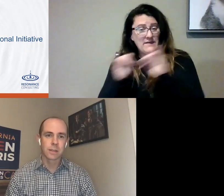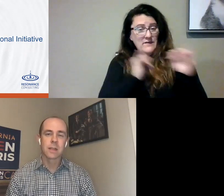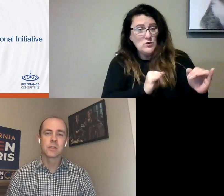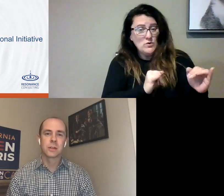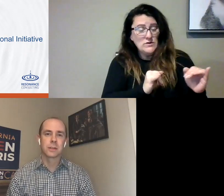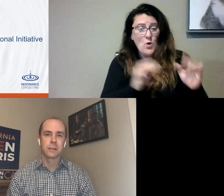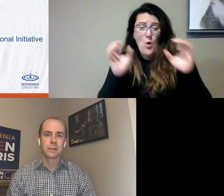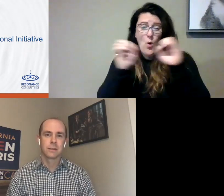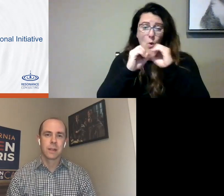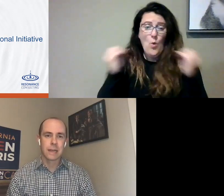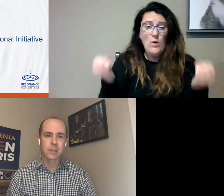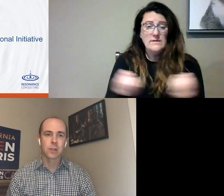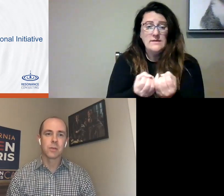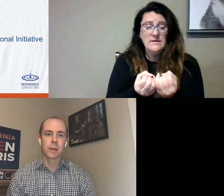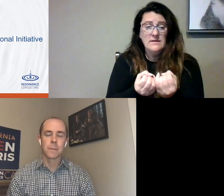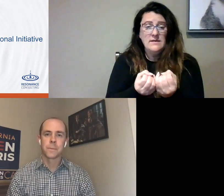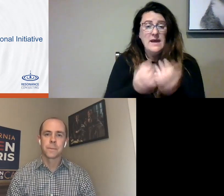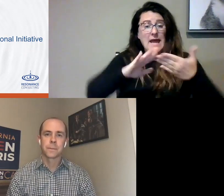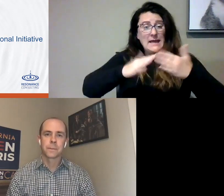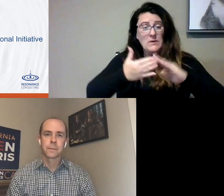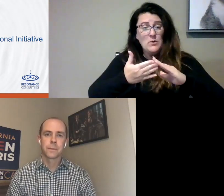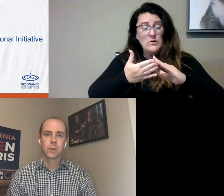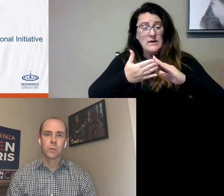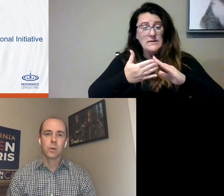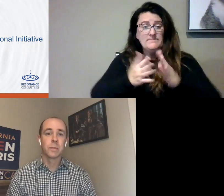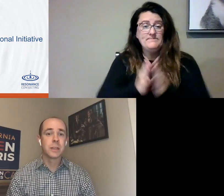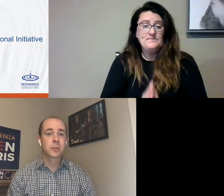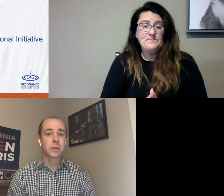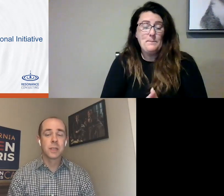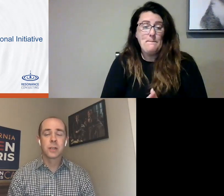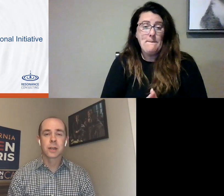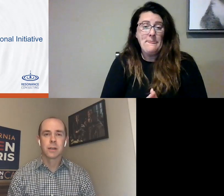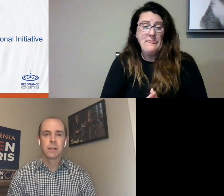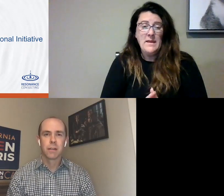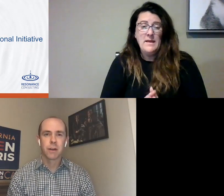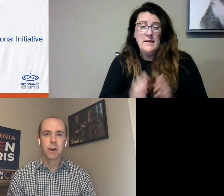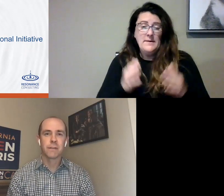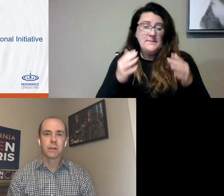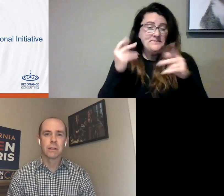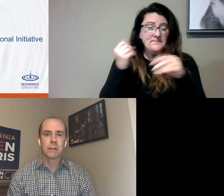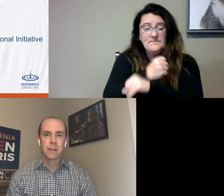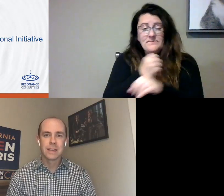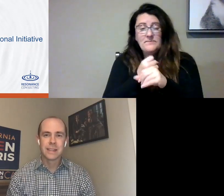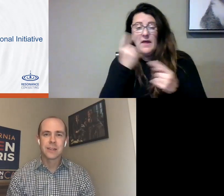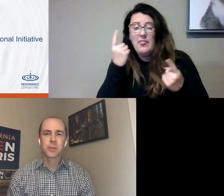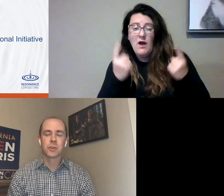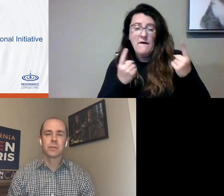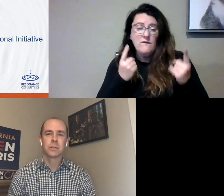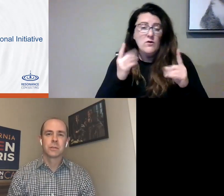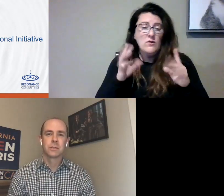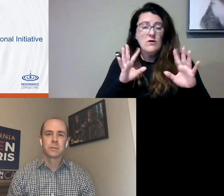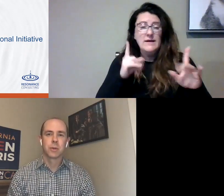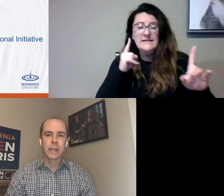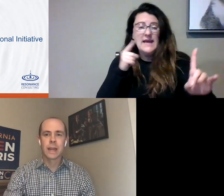an organization, and as a community? Will we be strategic, thoughtful,